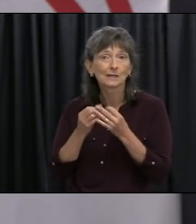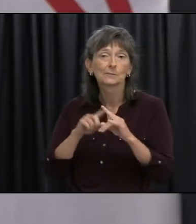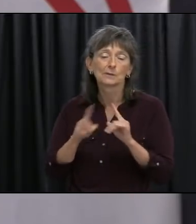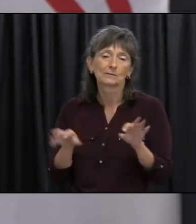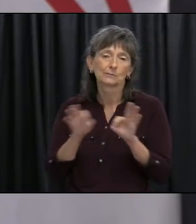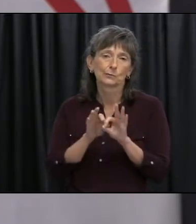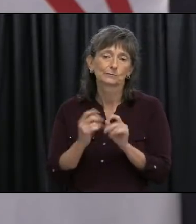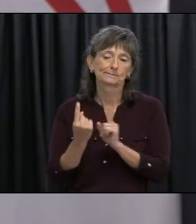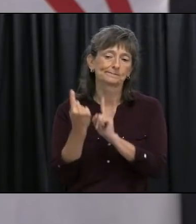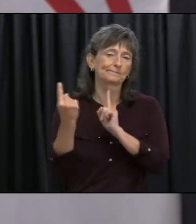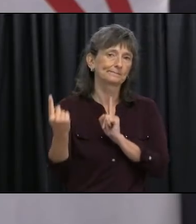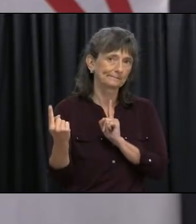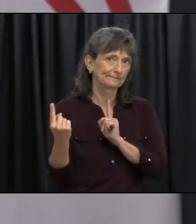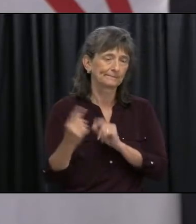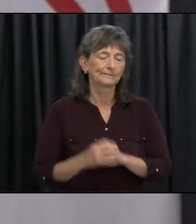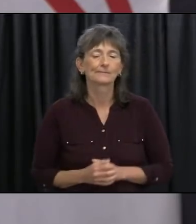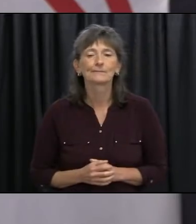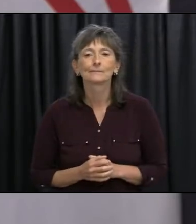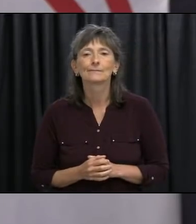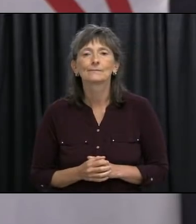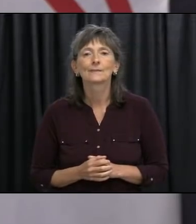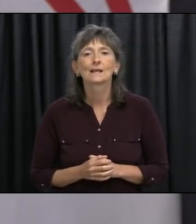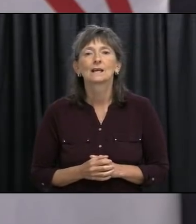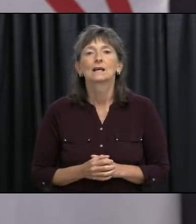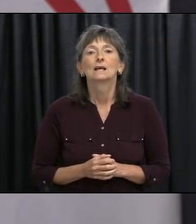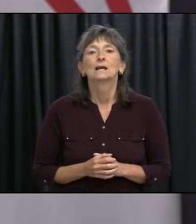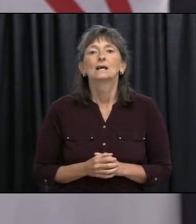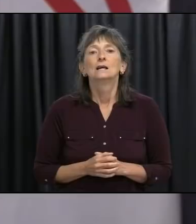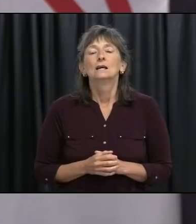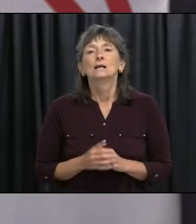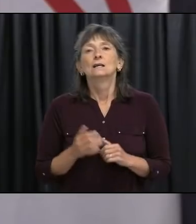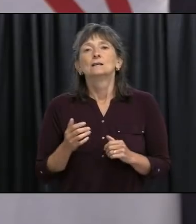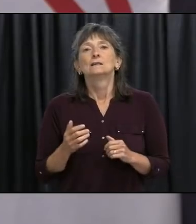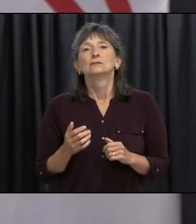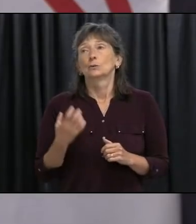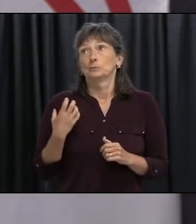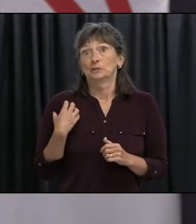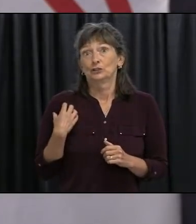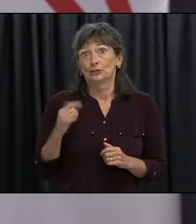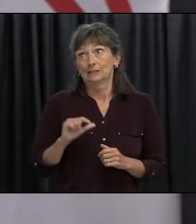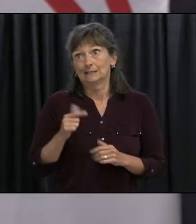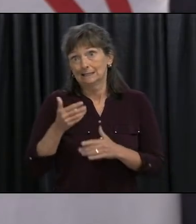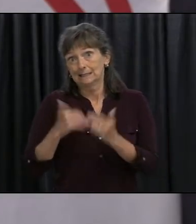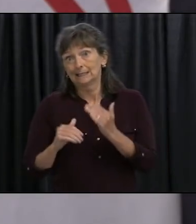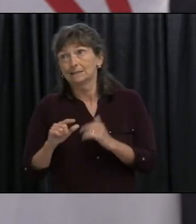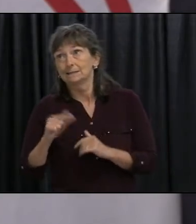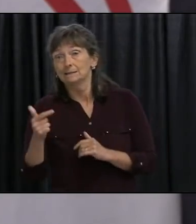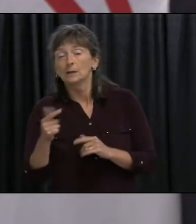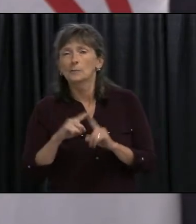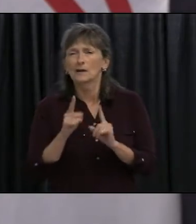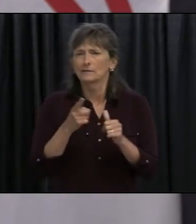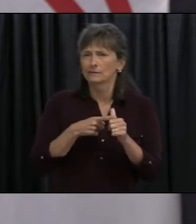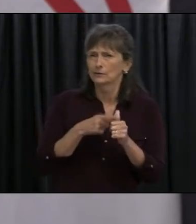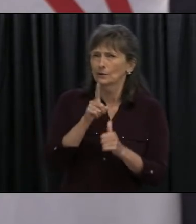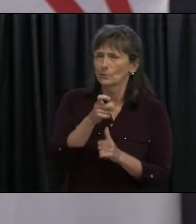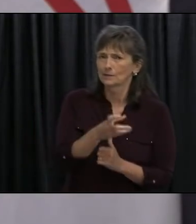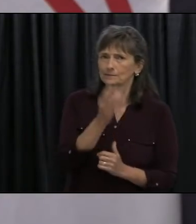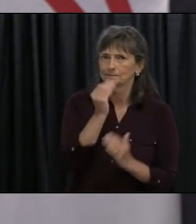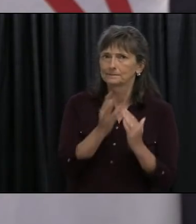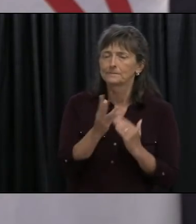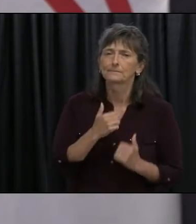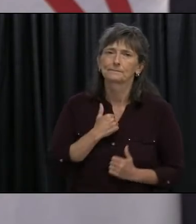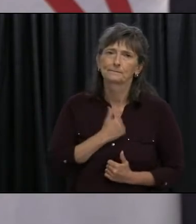before I turn it over to Dr. Hagee today, our Minister, of course, of Health and Community Services, I also want to make mention and pass along